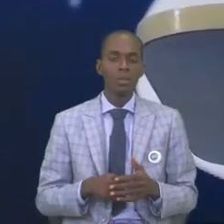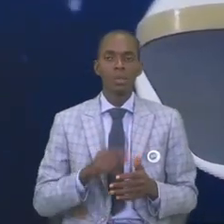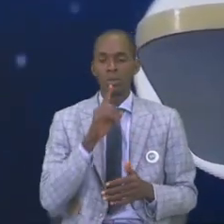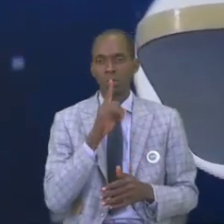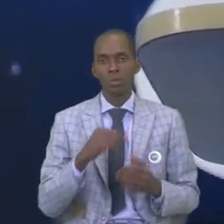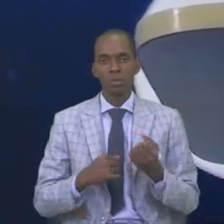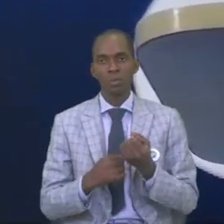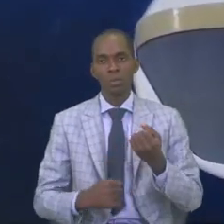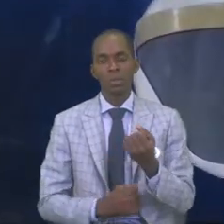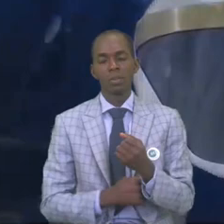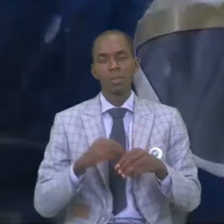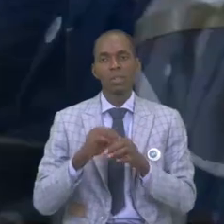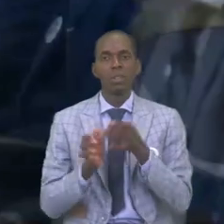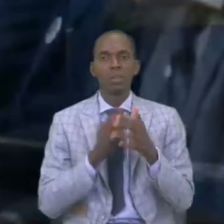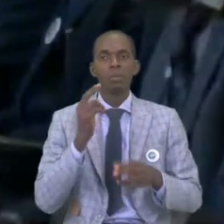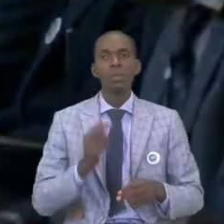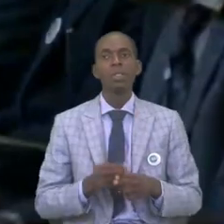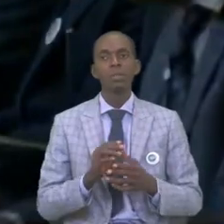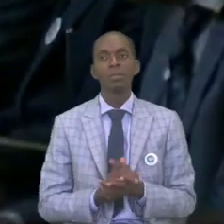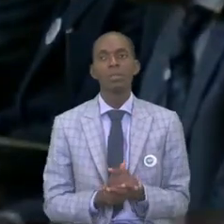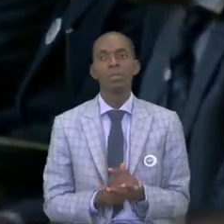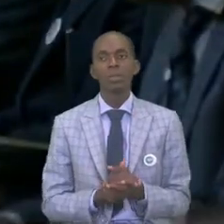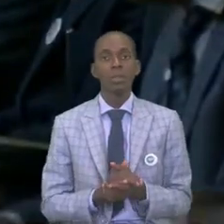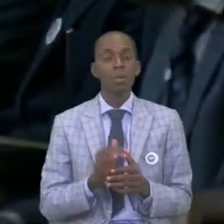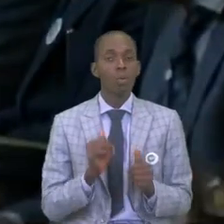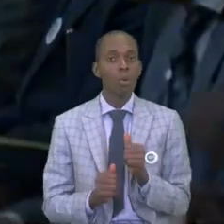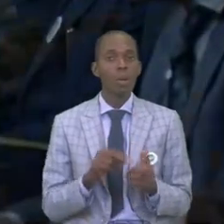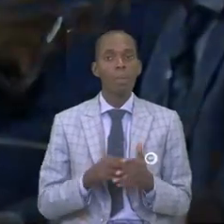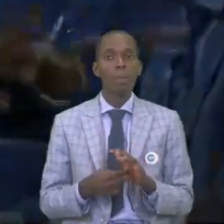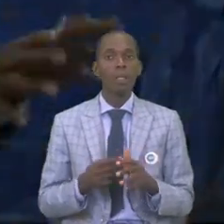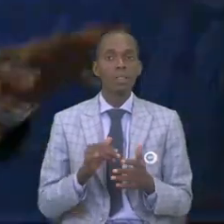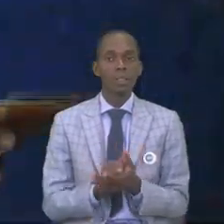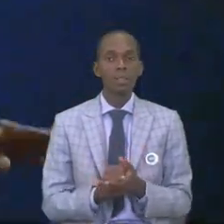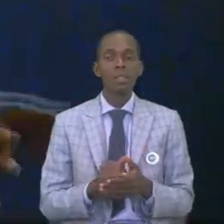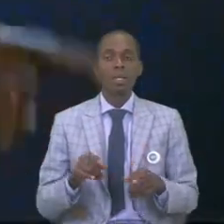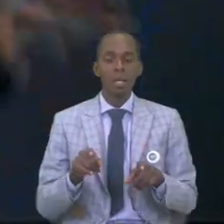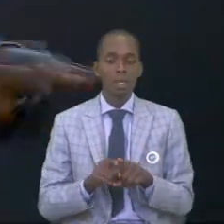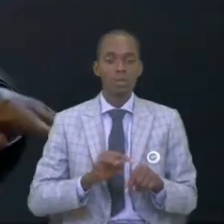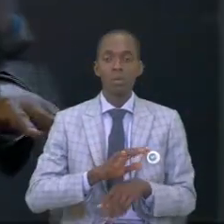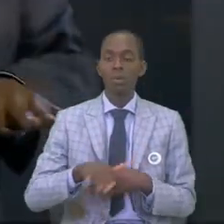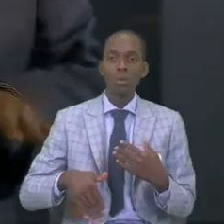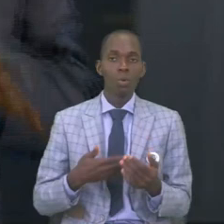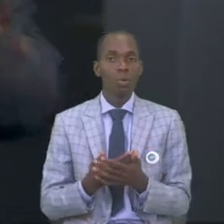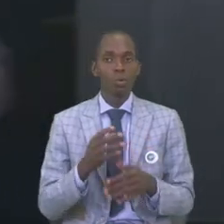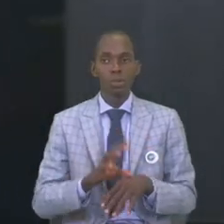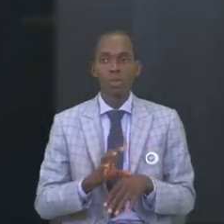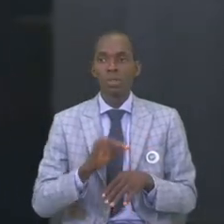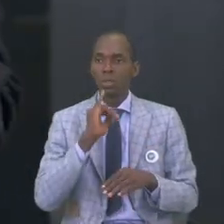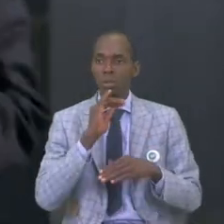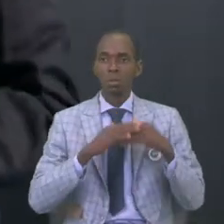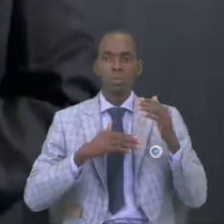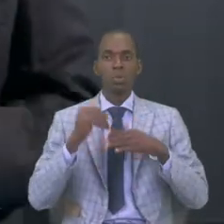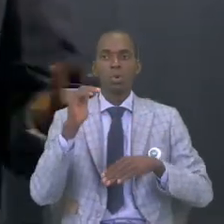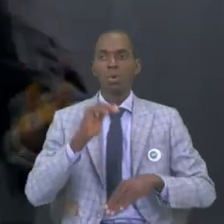foundation in Jesus' name. Which means then that as the whole church is built upon